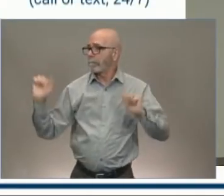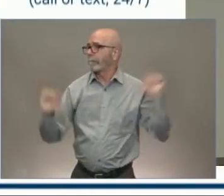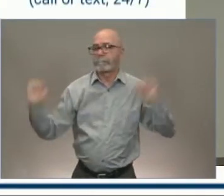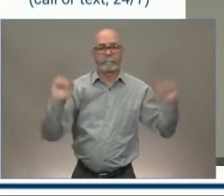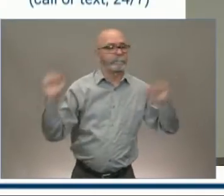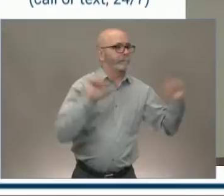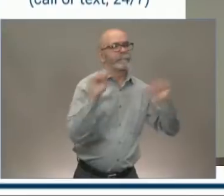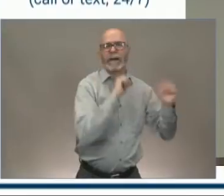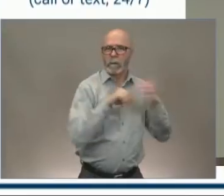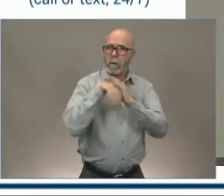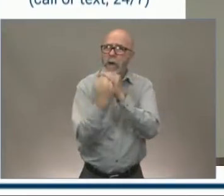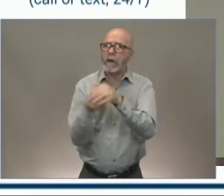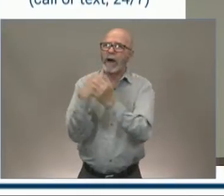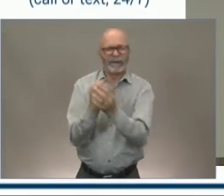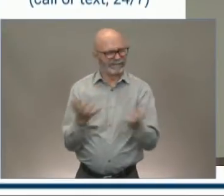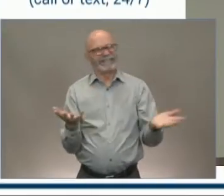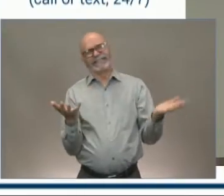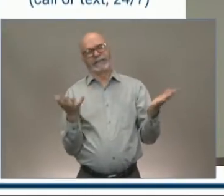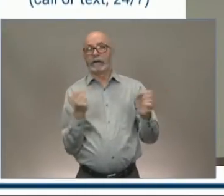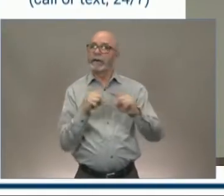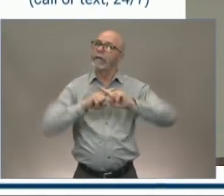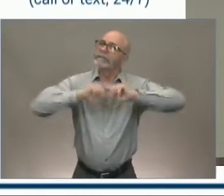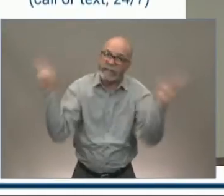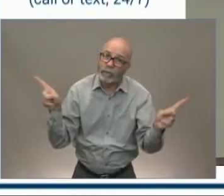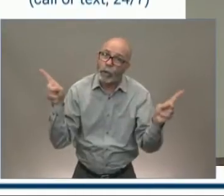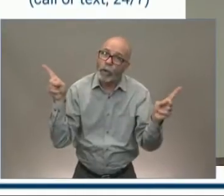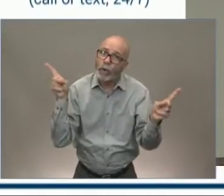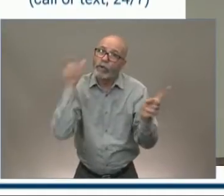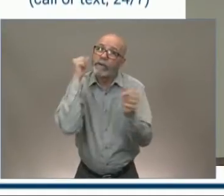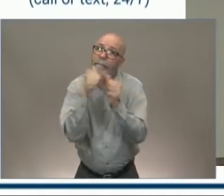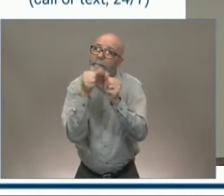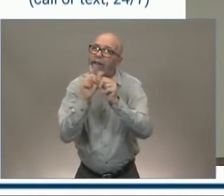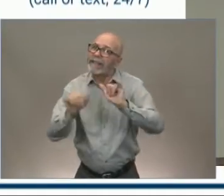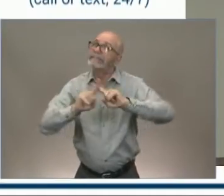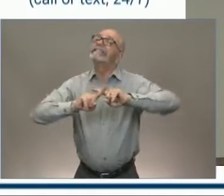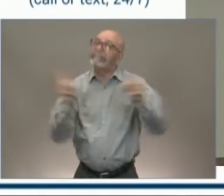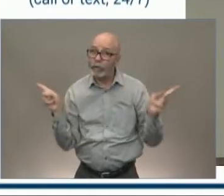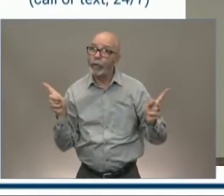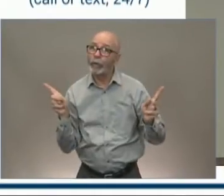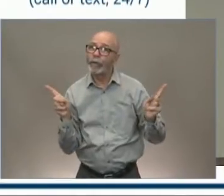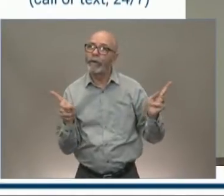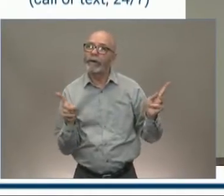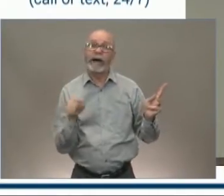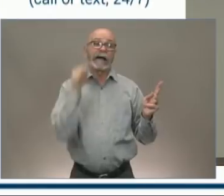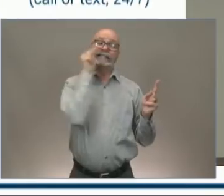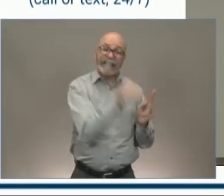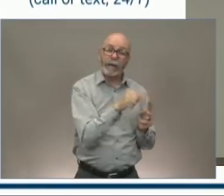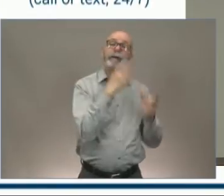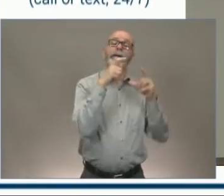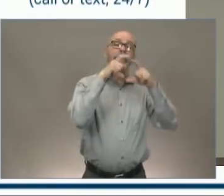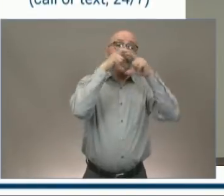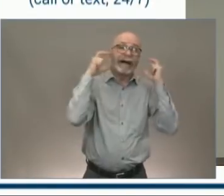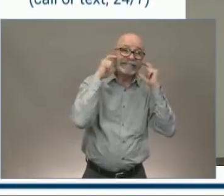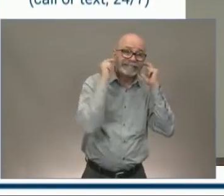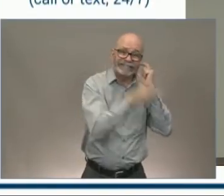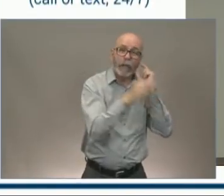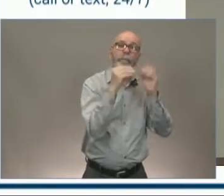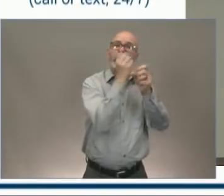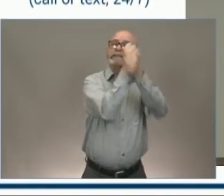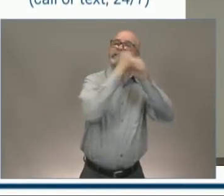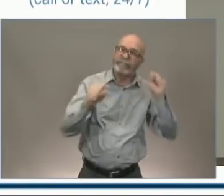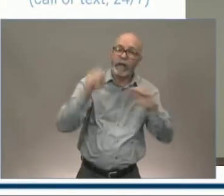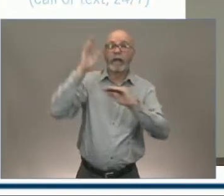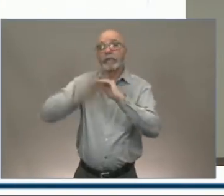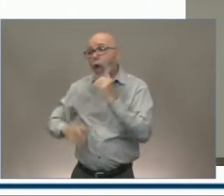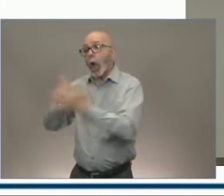is frequently cleaned. So the reality is that this is a much safer environment than playing hockey or other sports. And I do